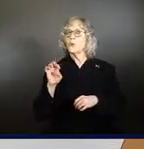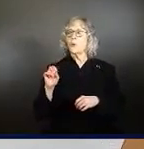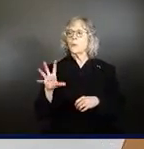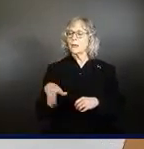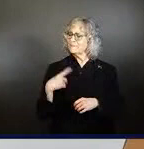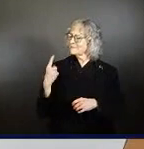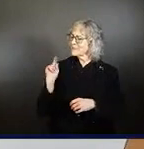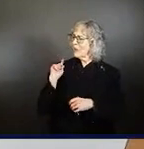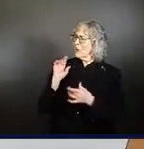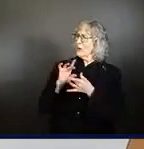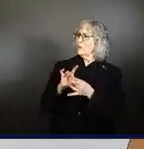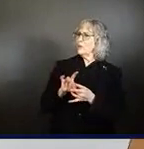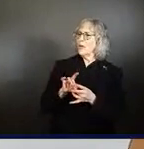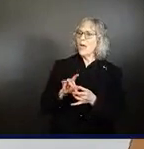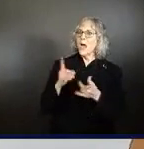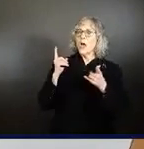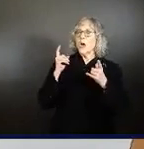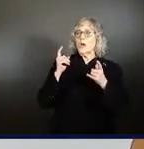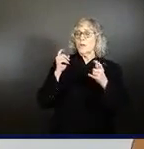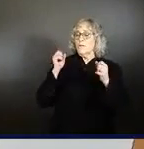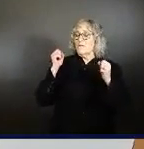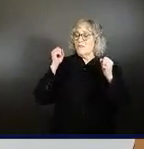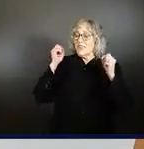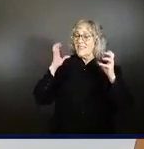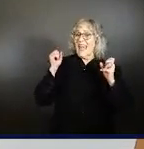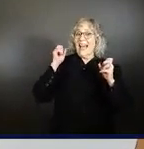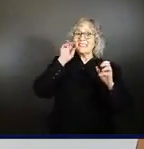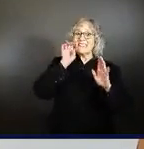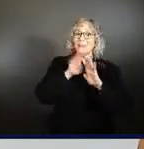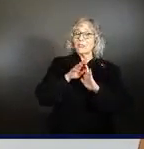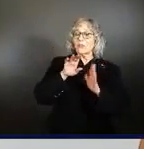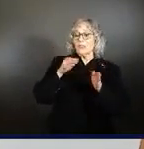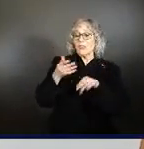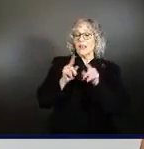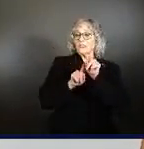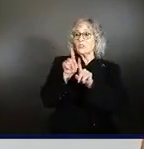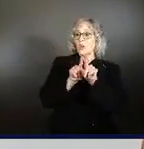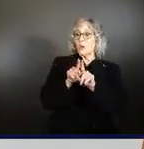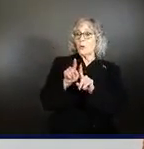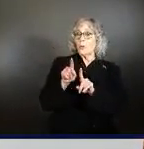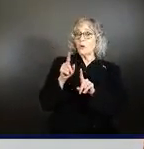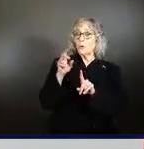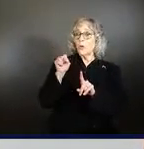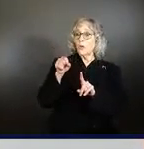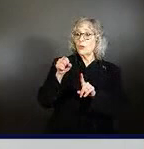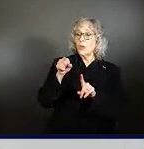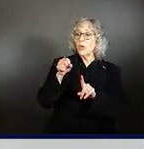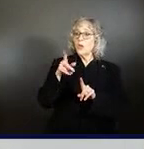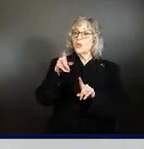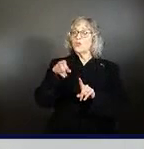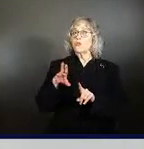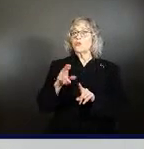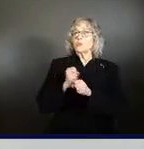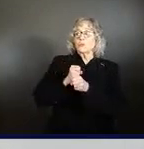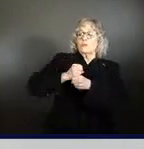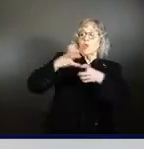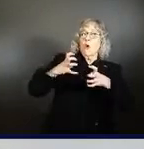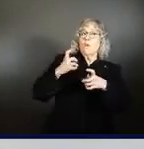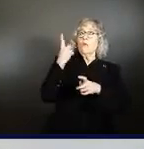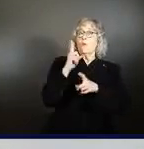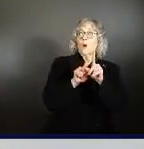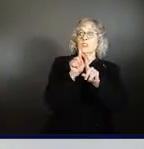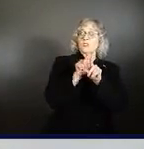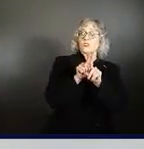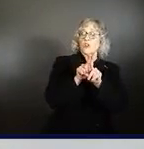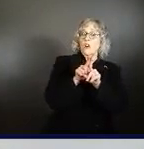fantastic image of the dying star, would the supernova of one star cause the destruction of the other? So I believe there are 2 stars